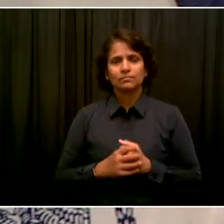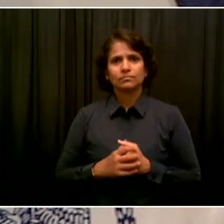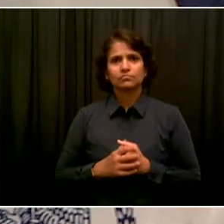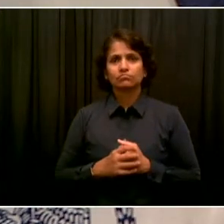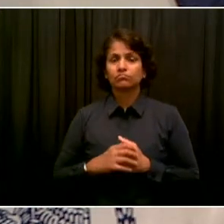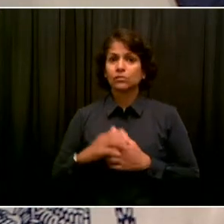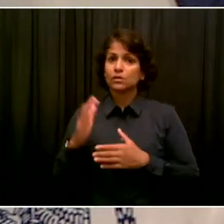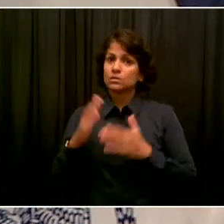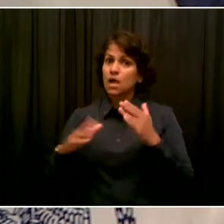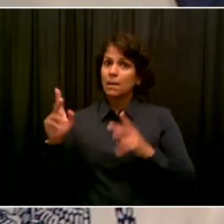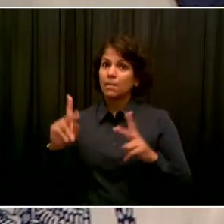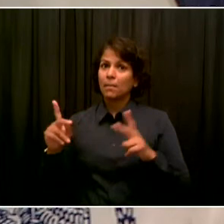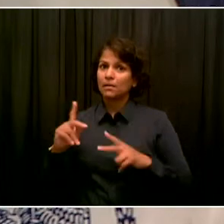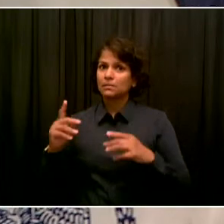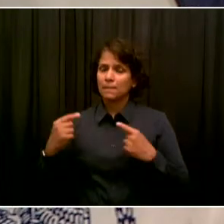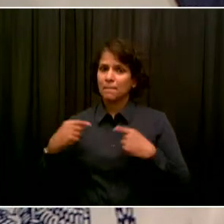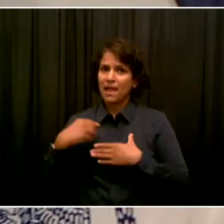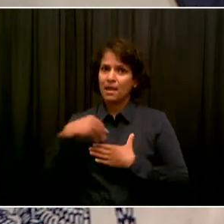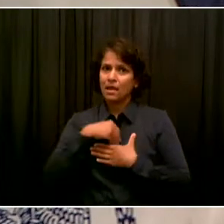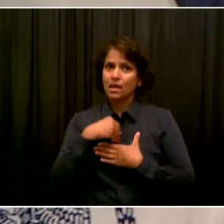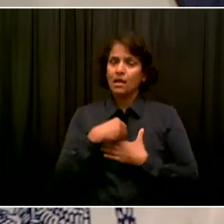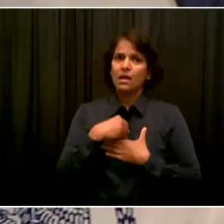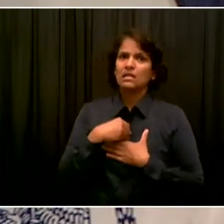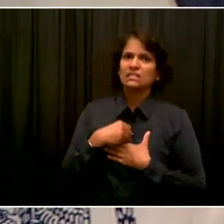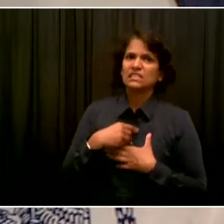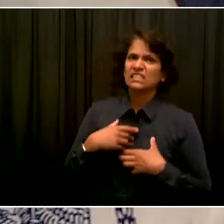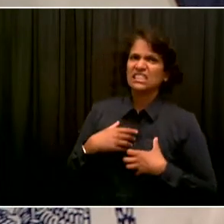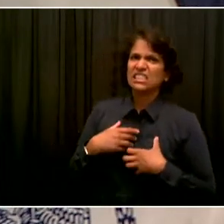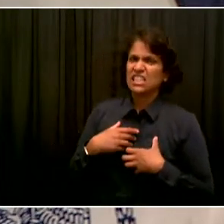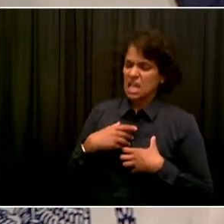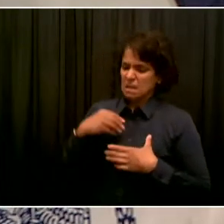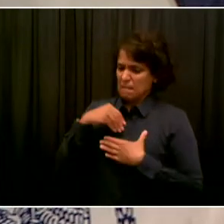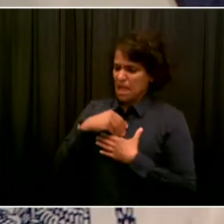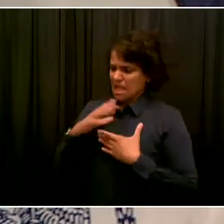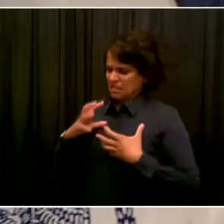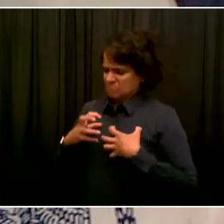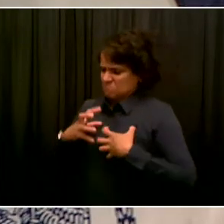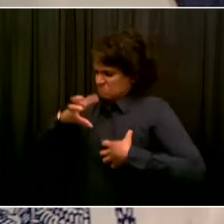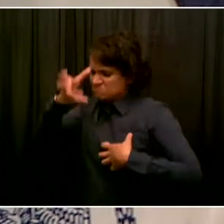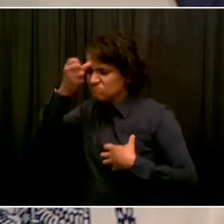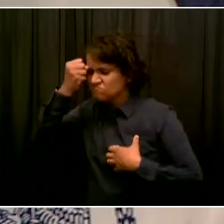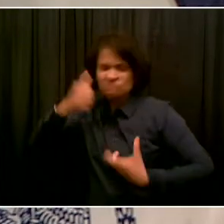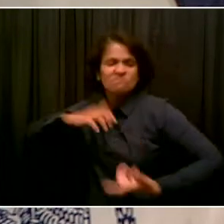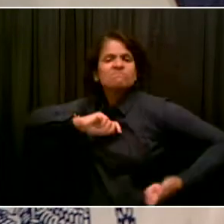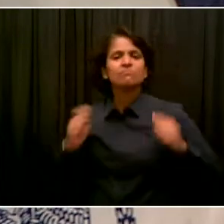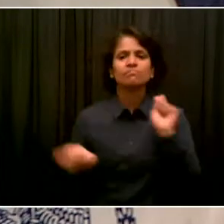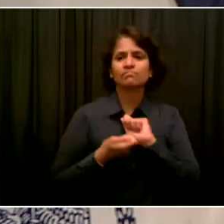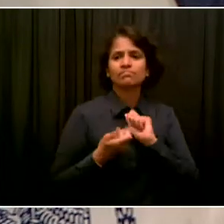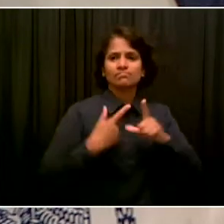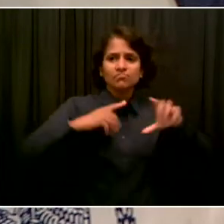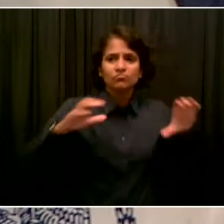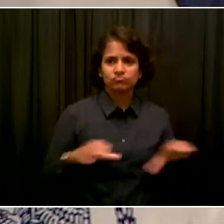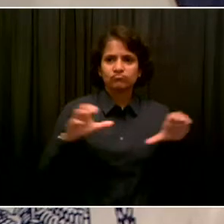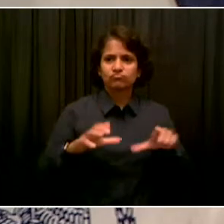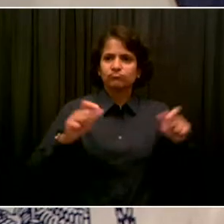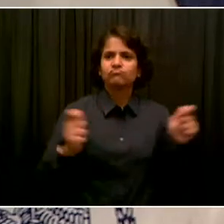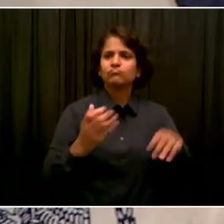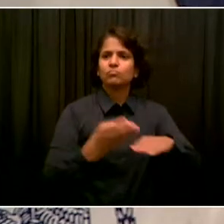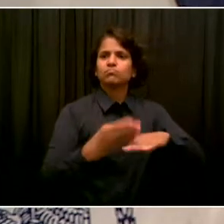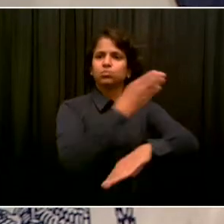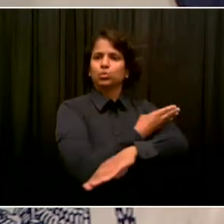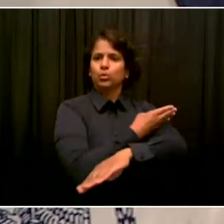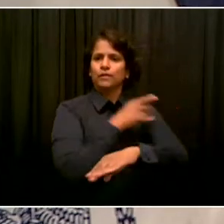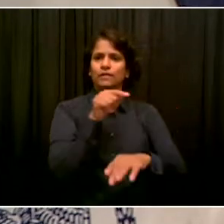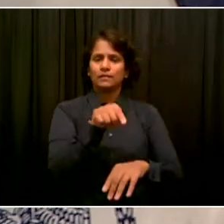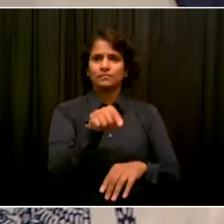other people's lives and save other families from the agony. And you particularly see groups I honor so much, like Families for Safe Streets, who I've worked